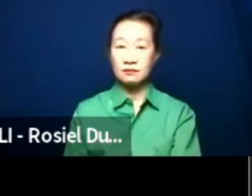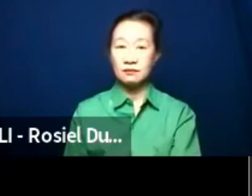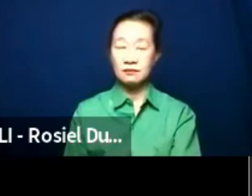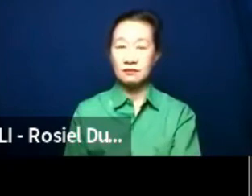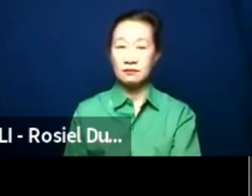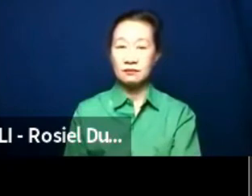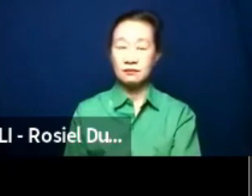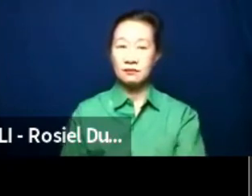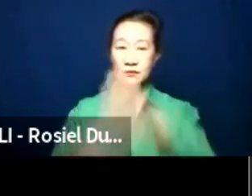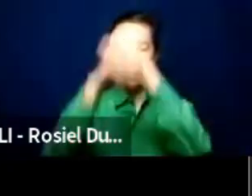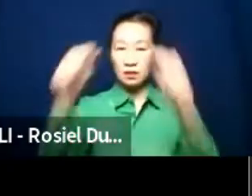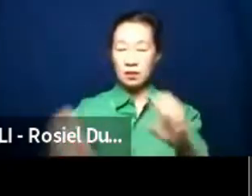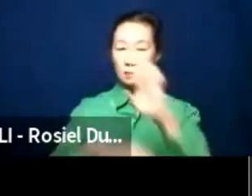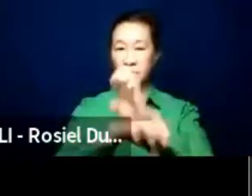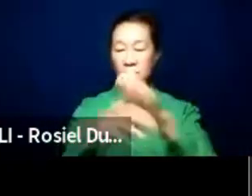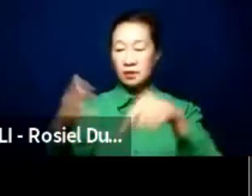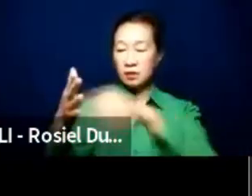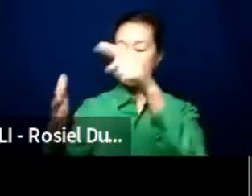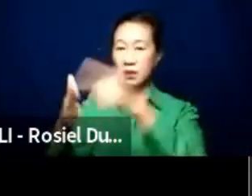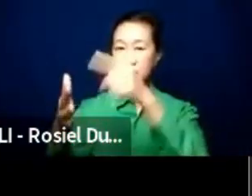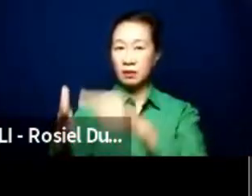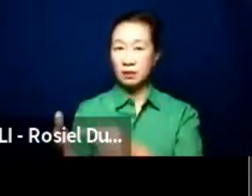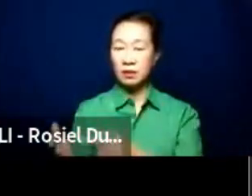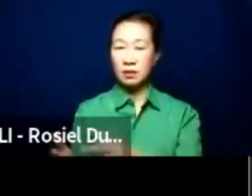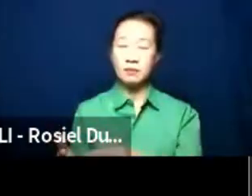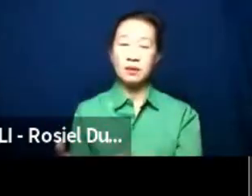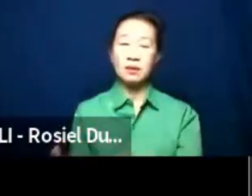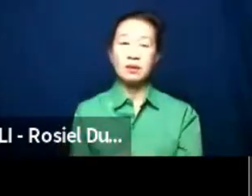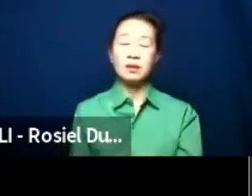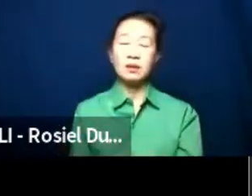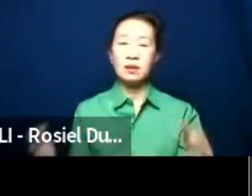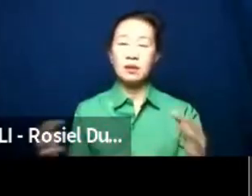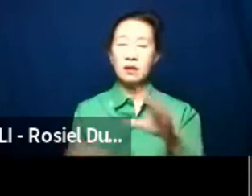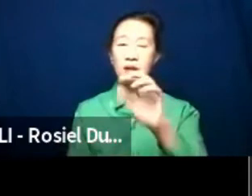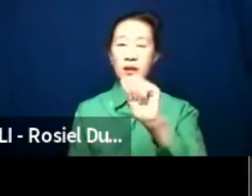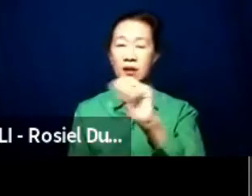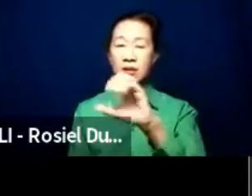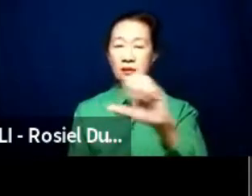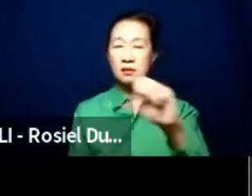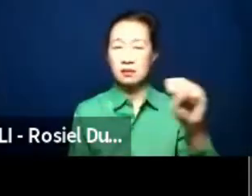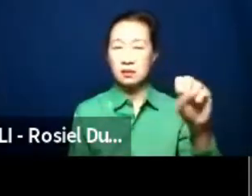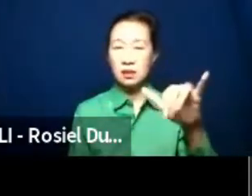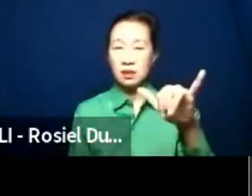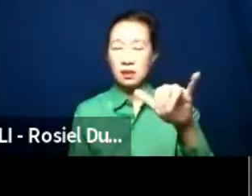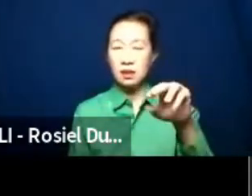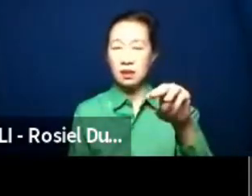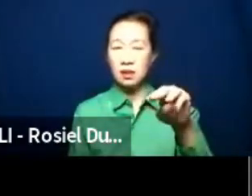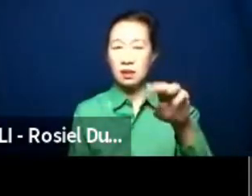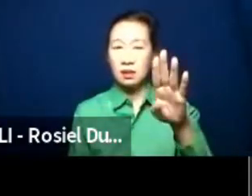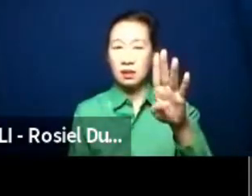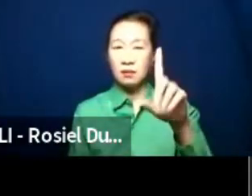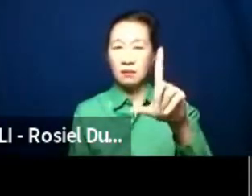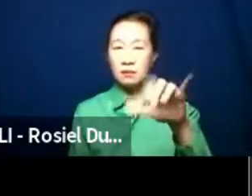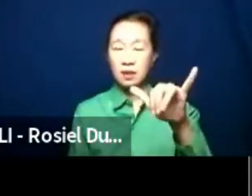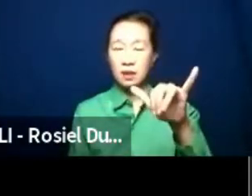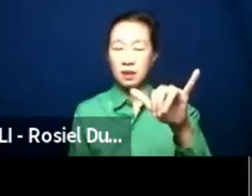So in sheltered employment, sometimes there are assembly lines, no? So one student does a task, and